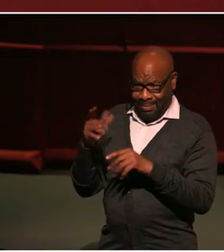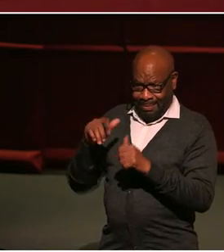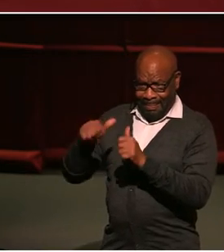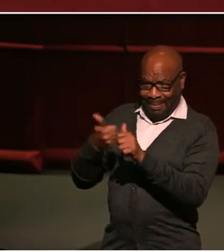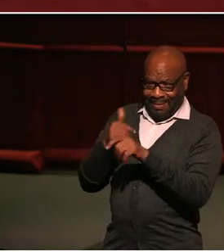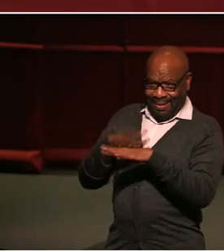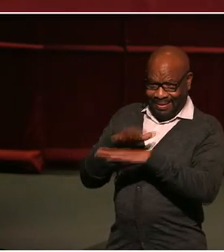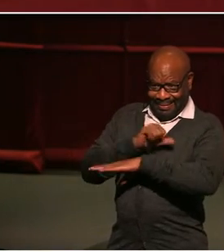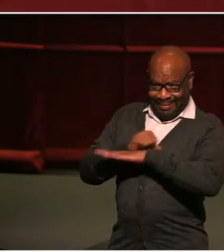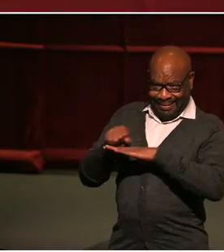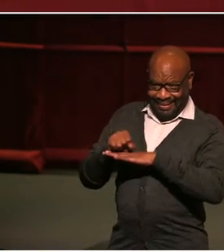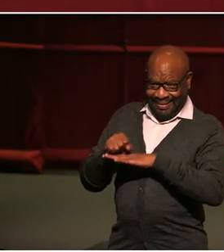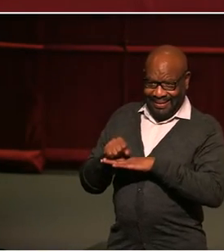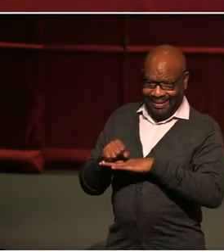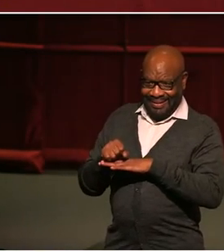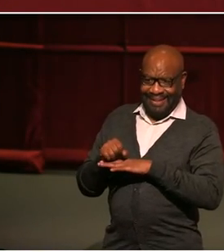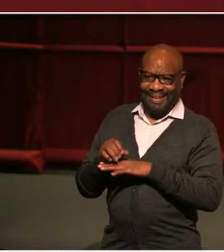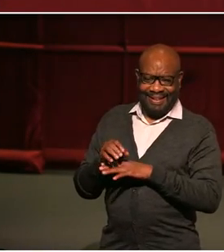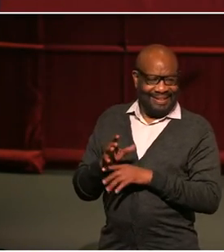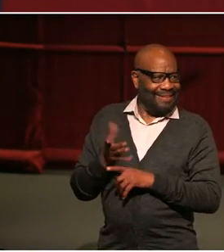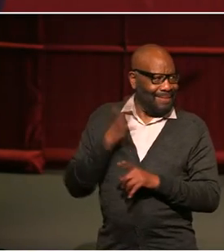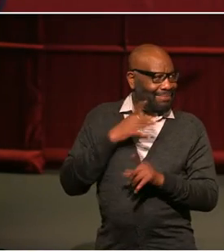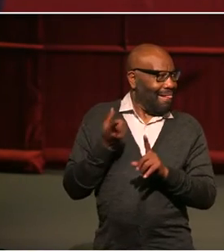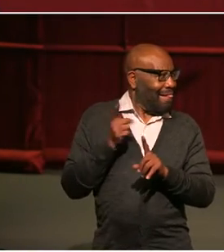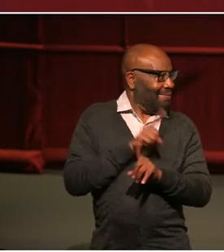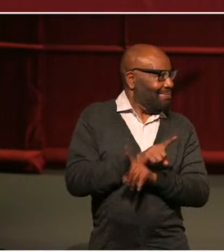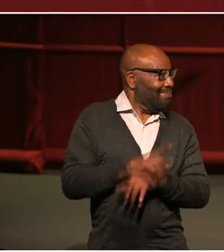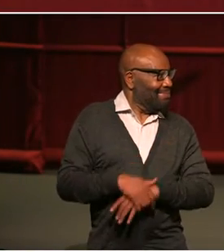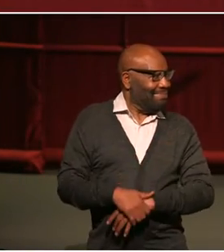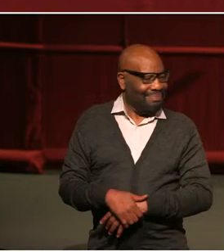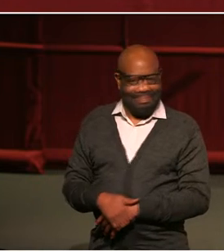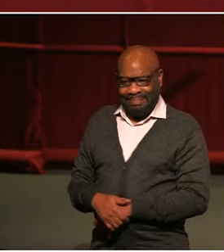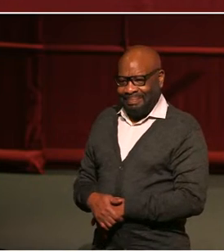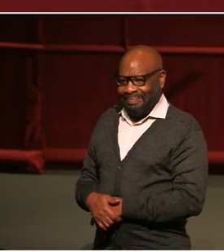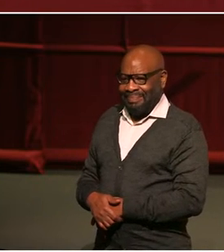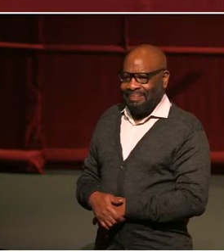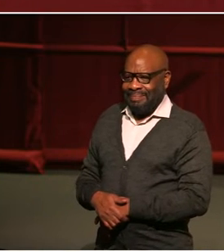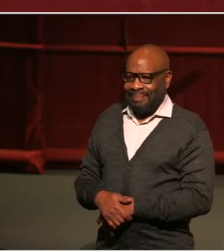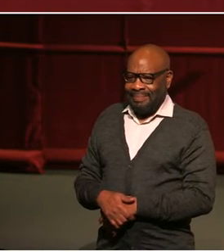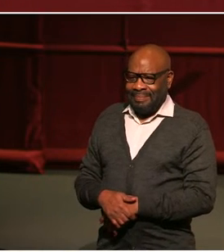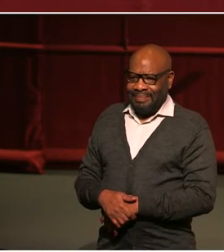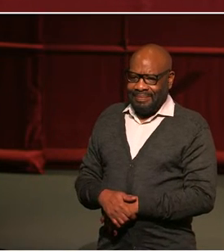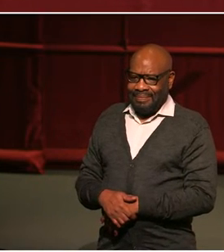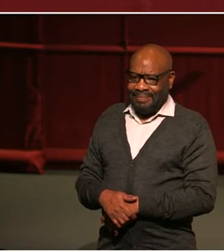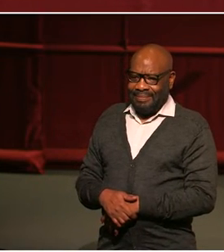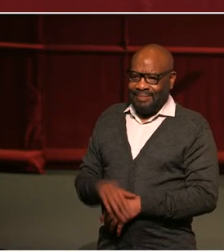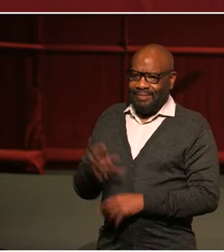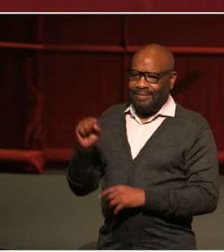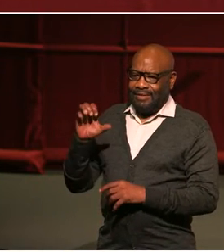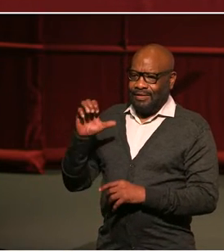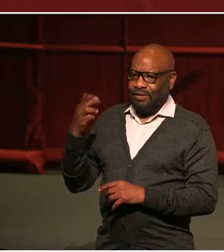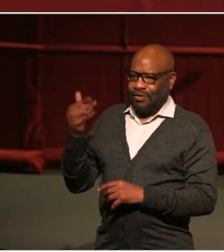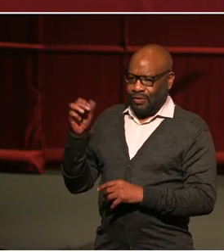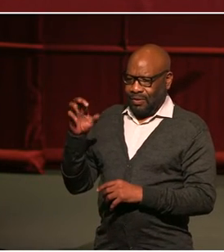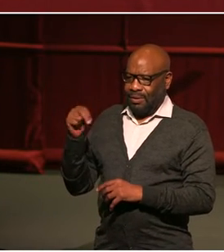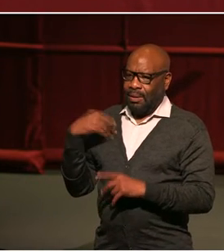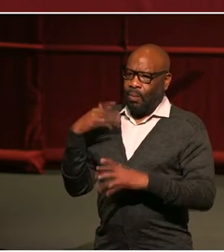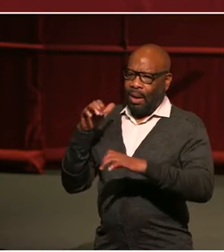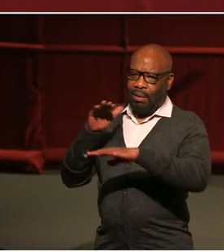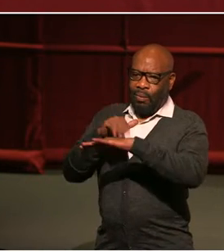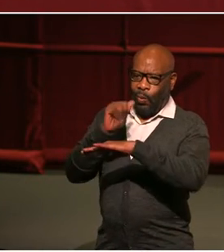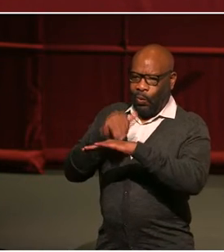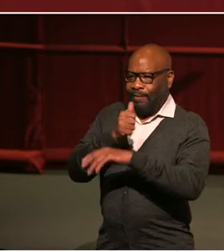are. So Sacheen wanted to call forth a few people in the tradition of giving away